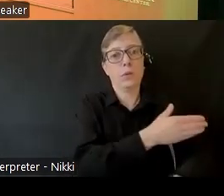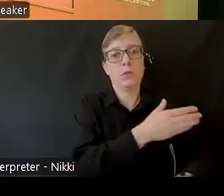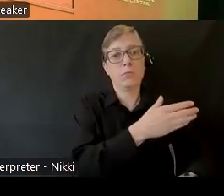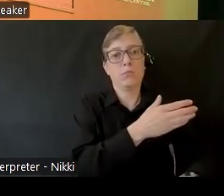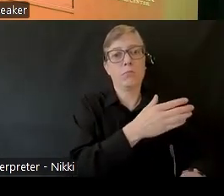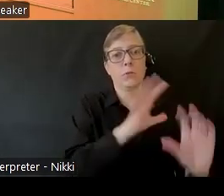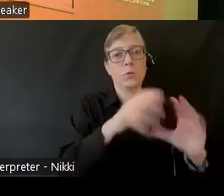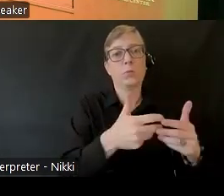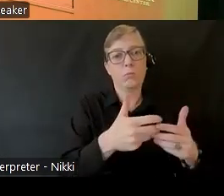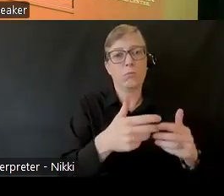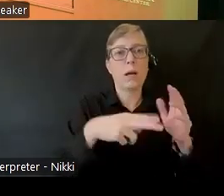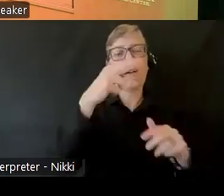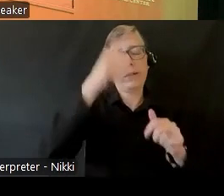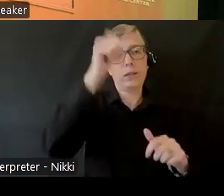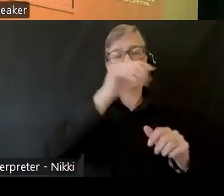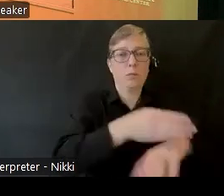So